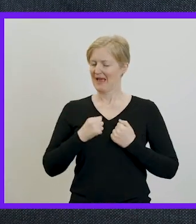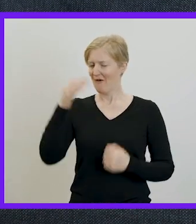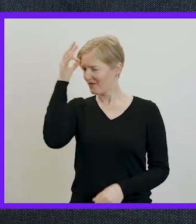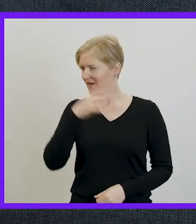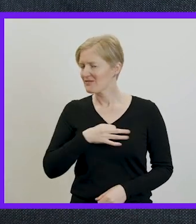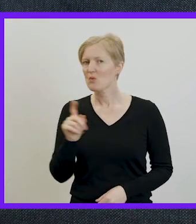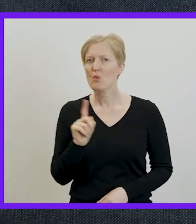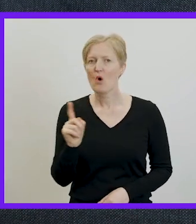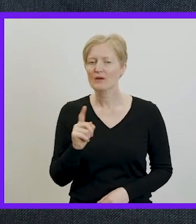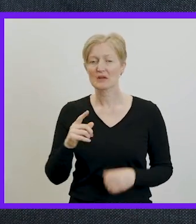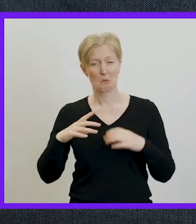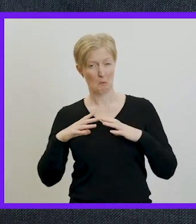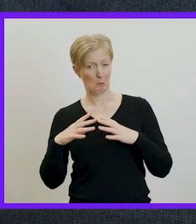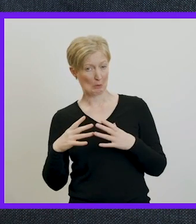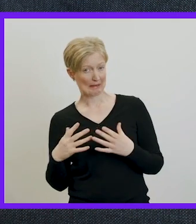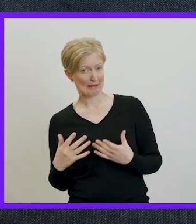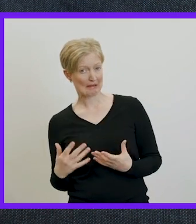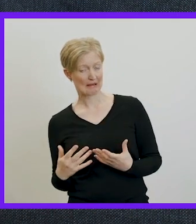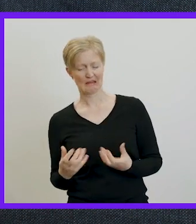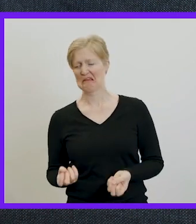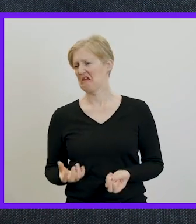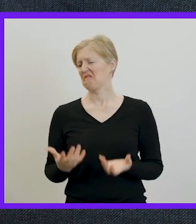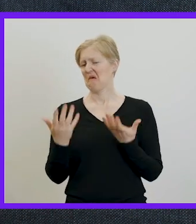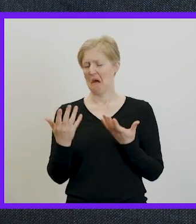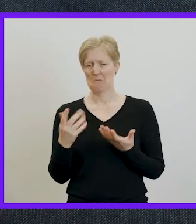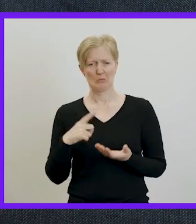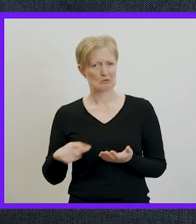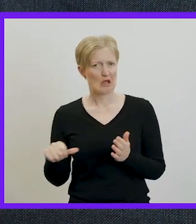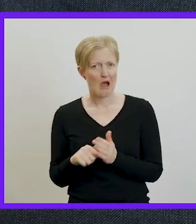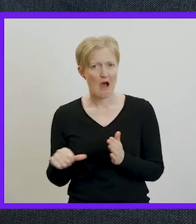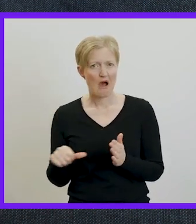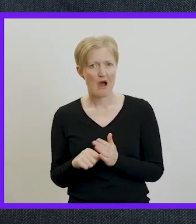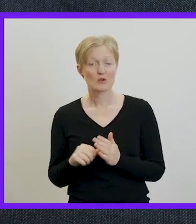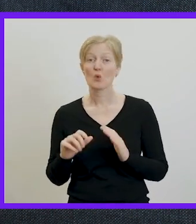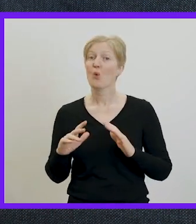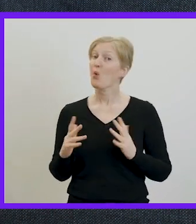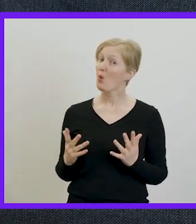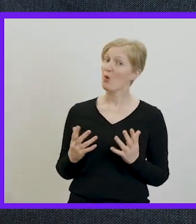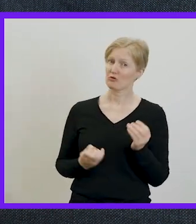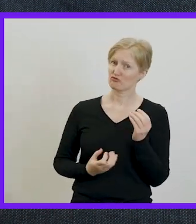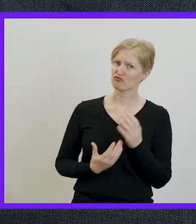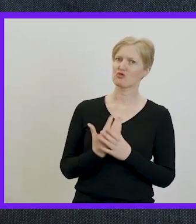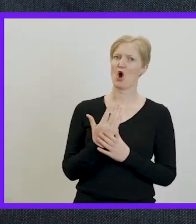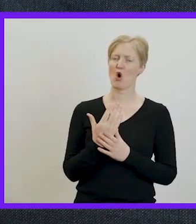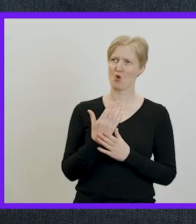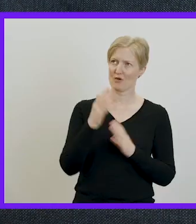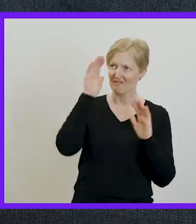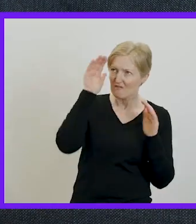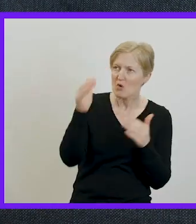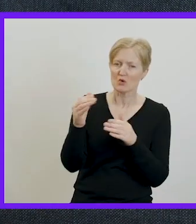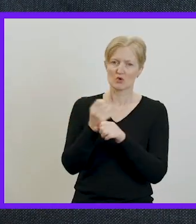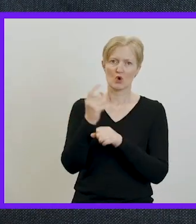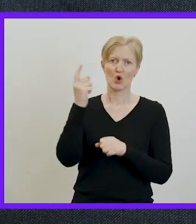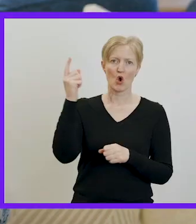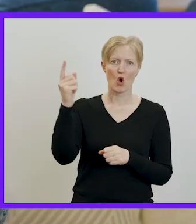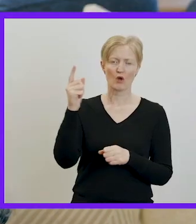are in our faith. Are we people who are weak that will just give up at the first sign of a challenge? Or will we grow? Will we press